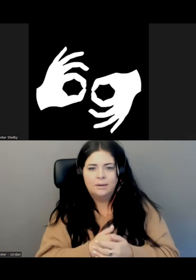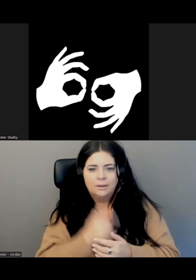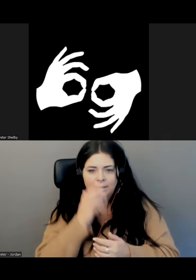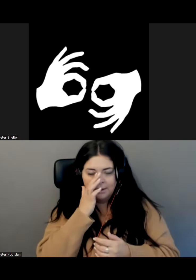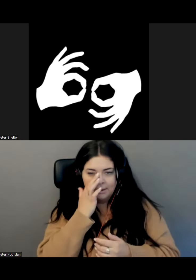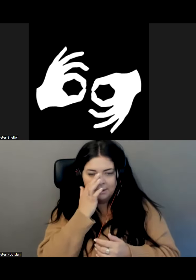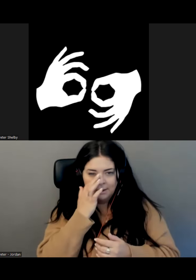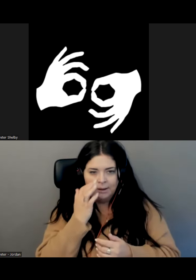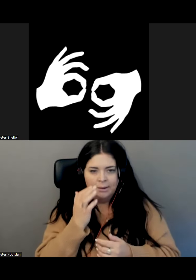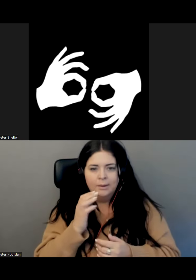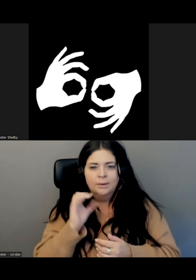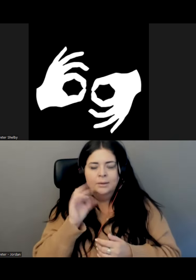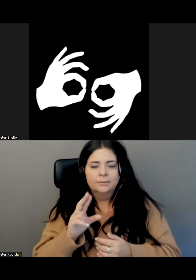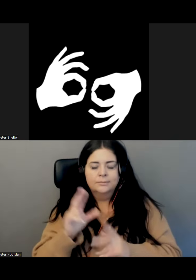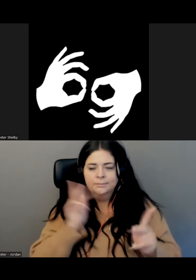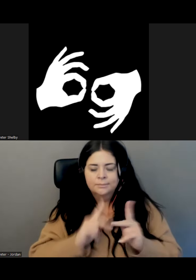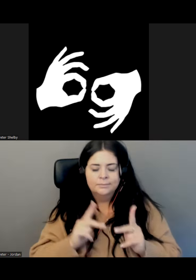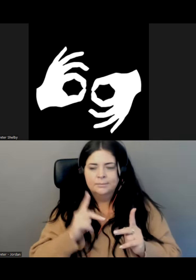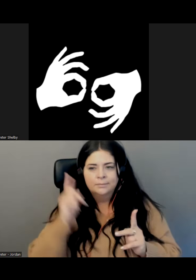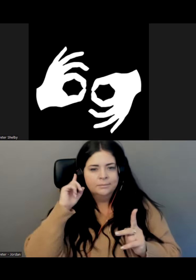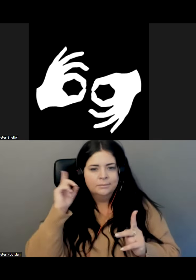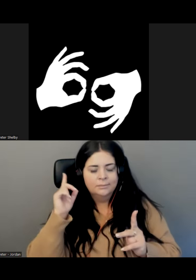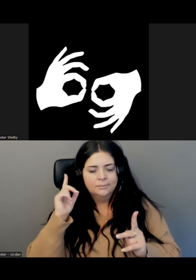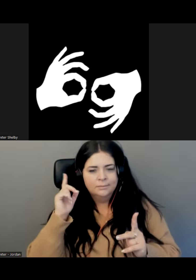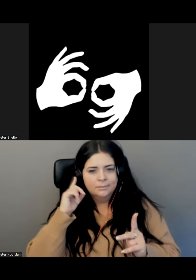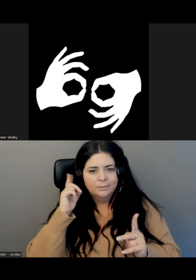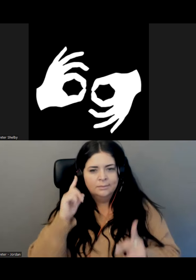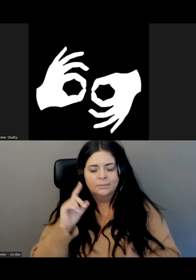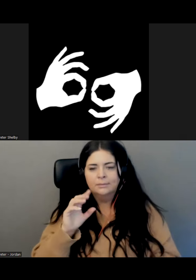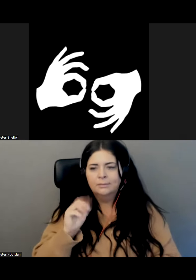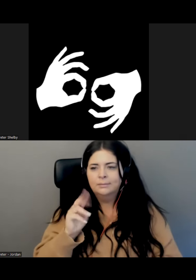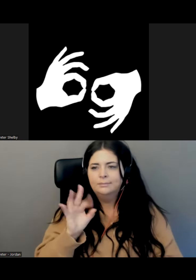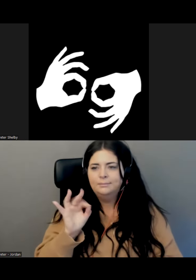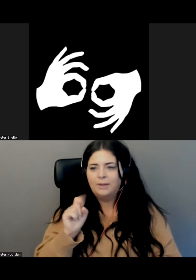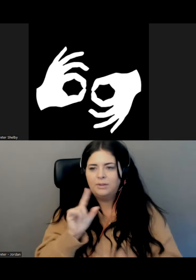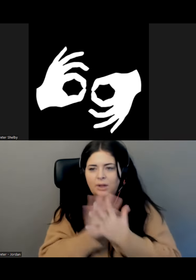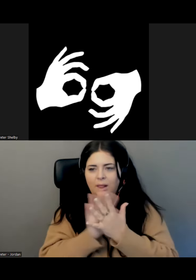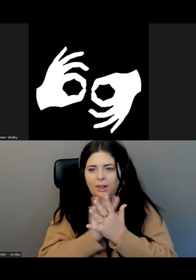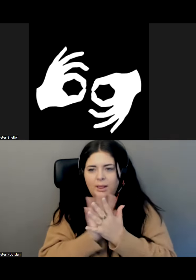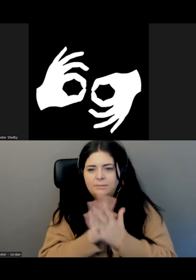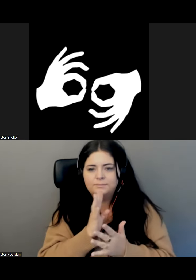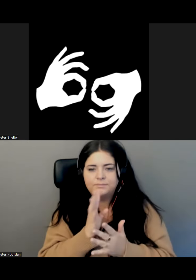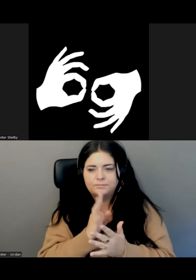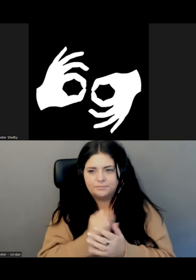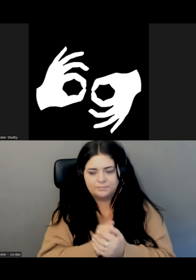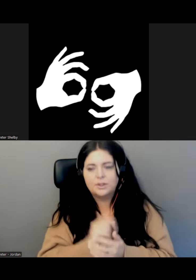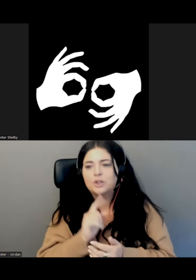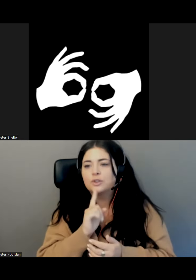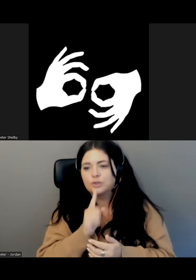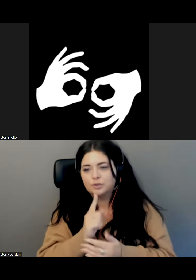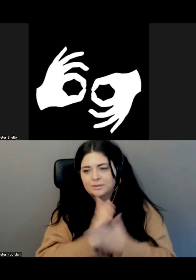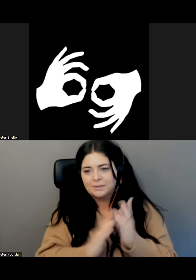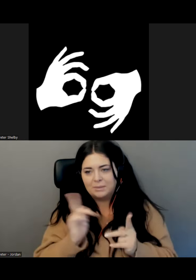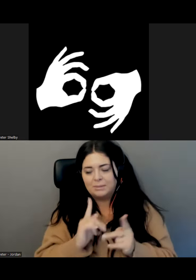people sound muffled or are mumbling around you. And sure, some people are definitely low talkers